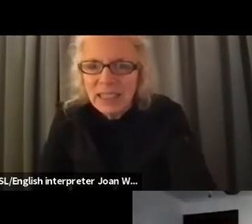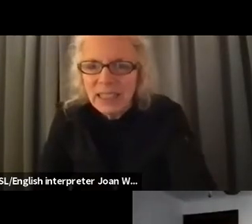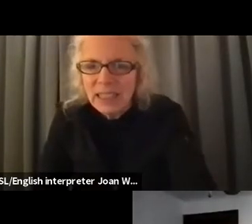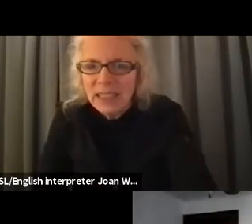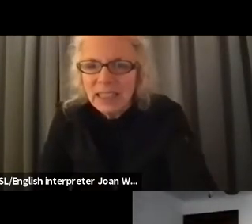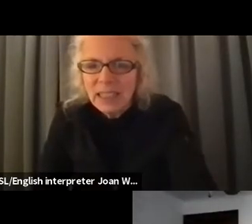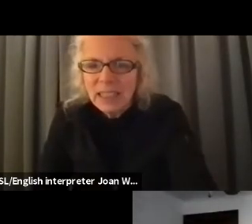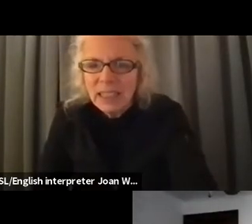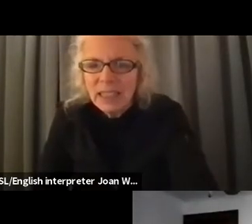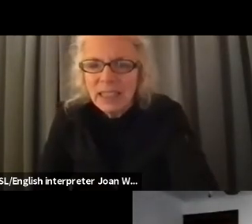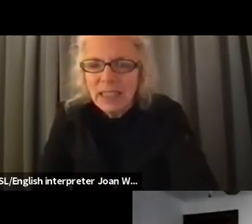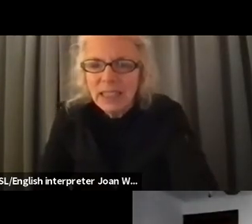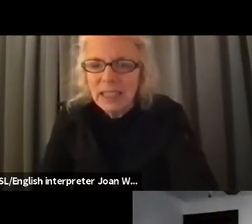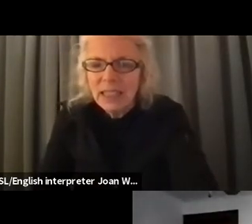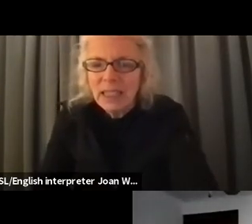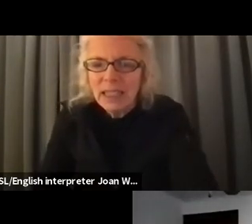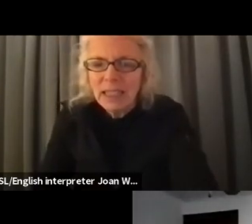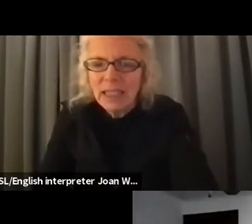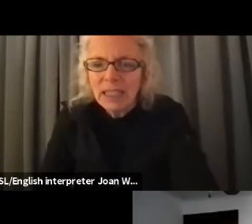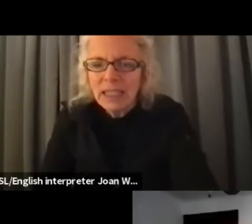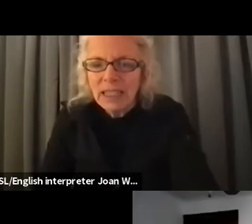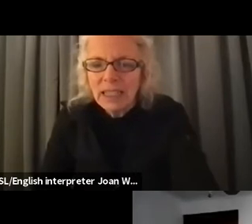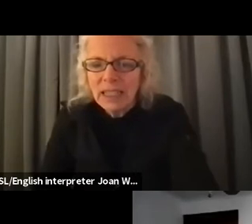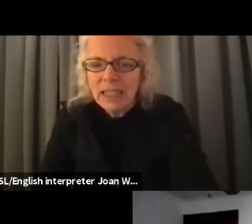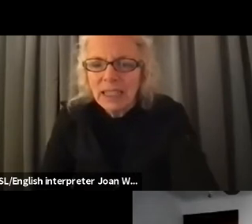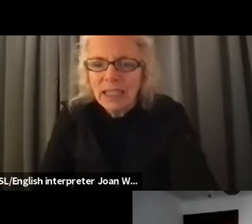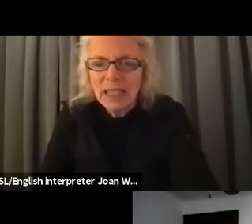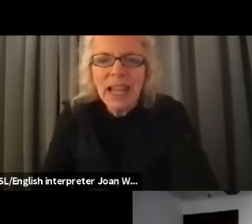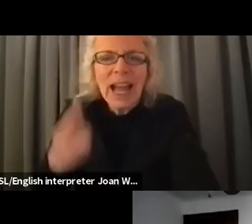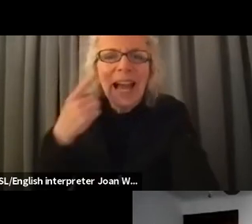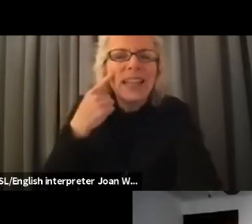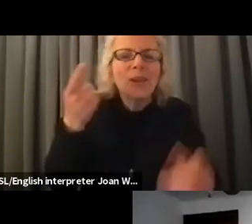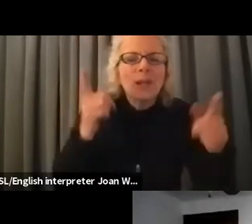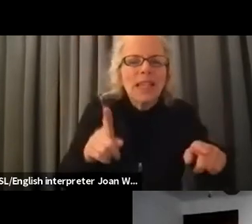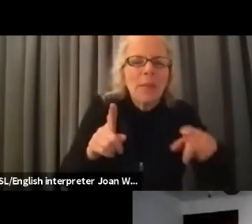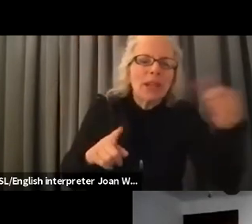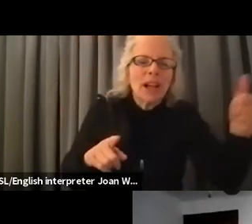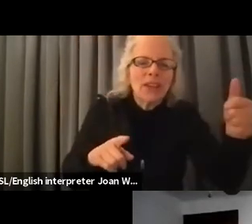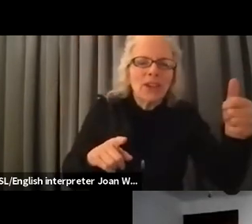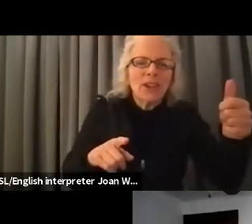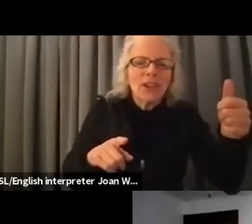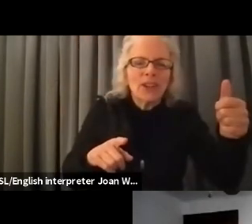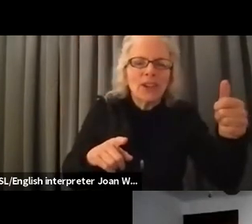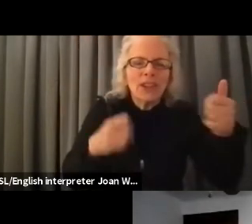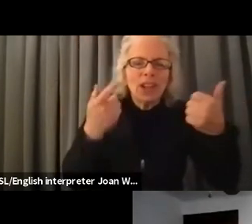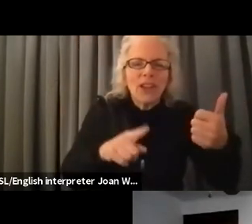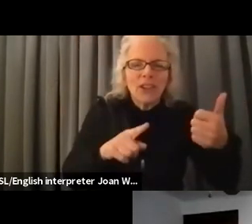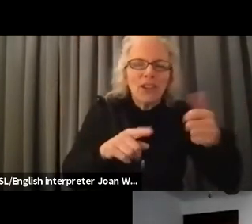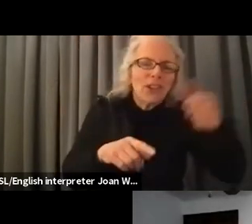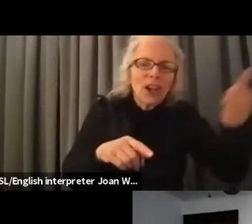Rose, I believe your first account is back on English. It's not.